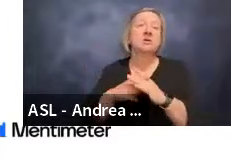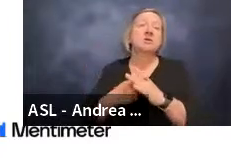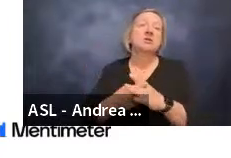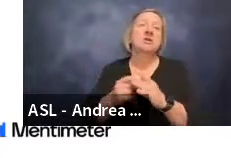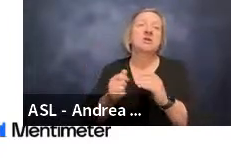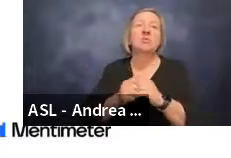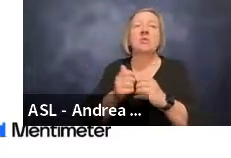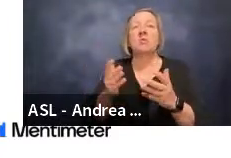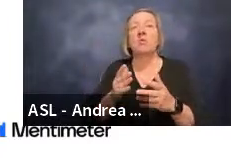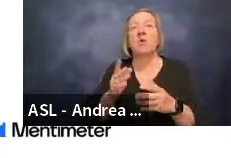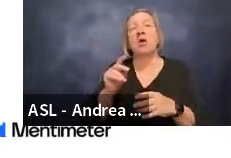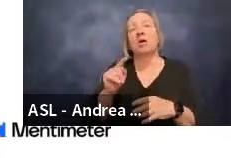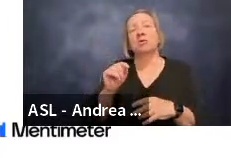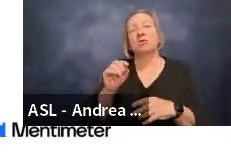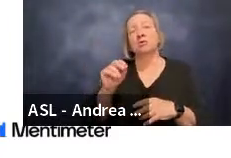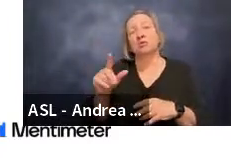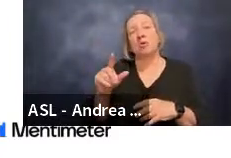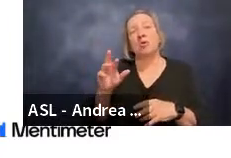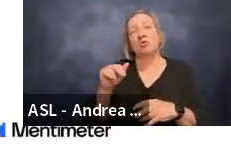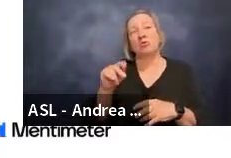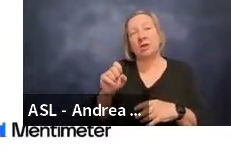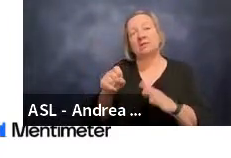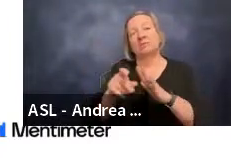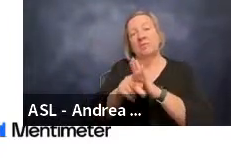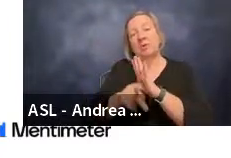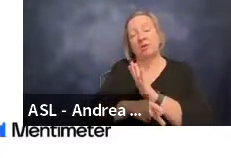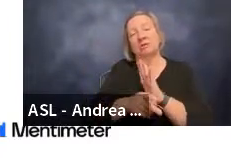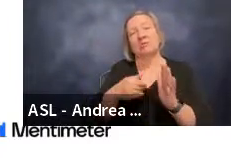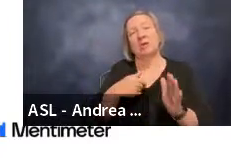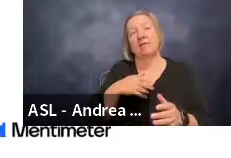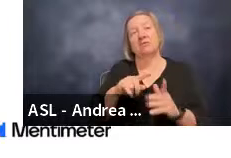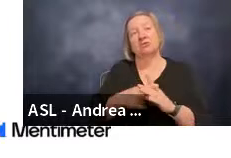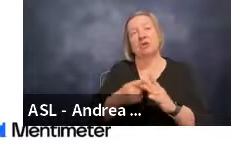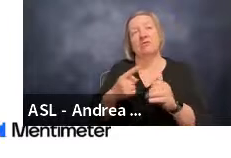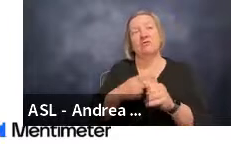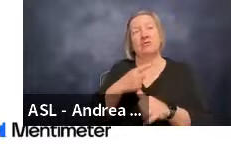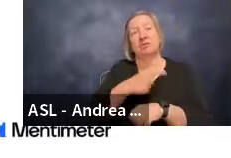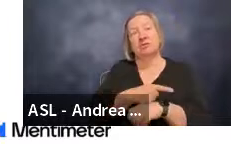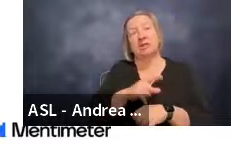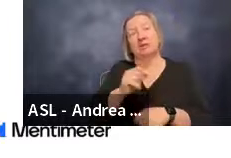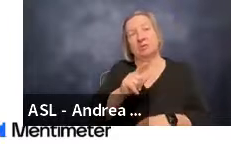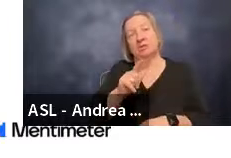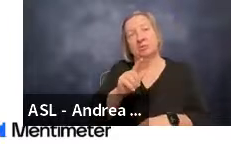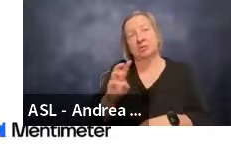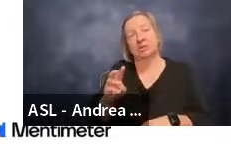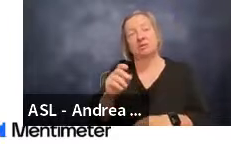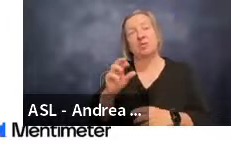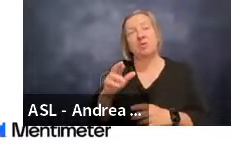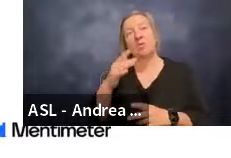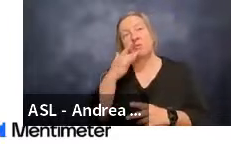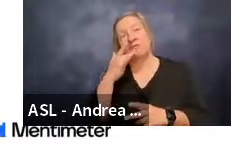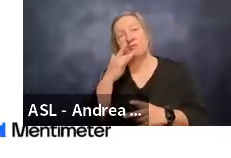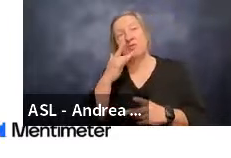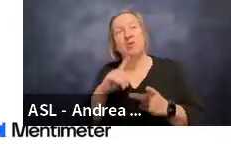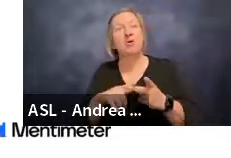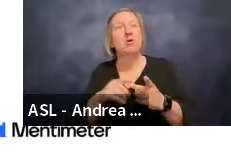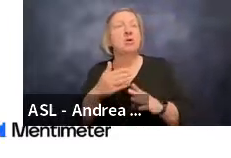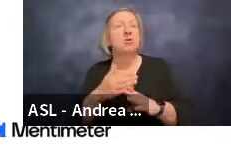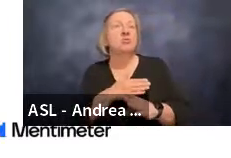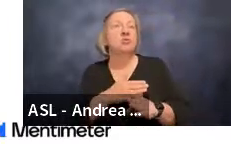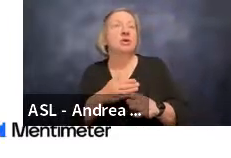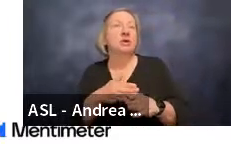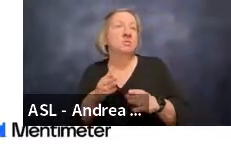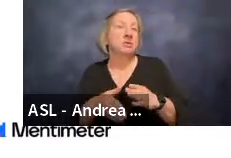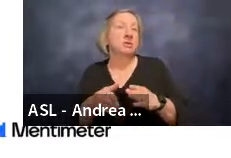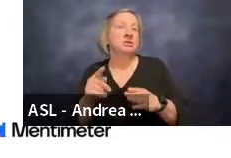toll rates and policies we anticipate having for the new bridge, start from day 1 in 2026. Or I prefer pre-completion toll rates be